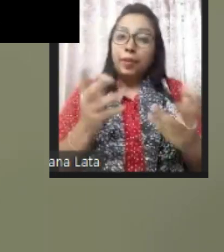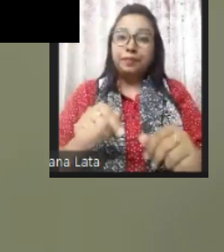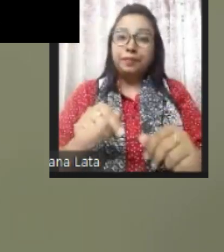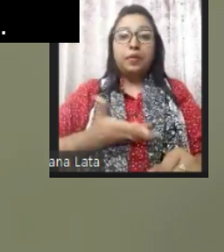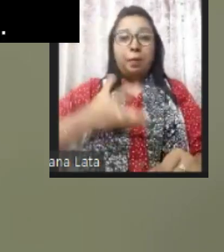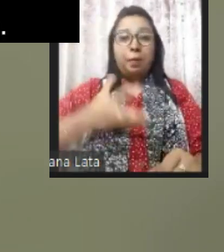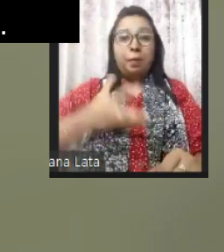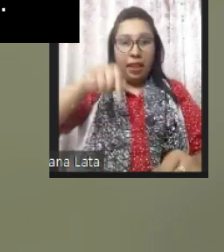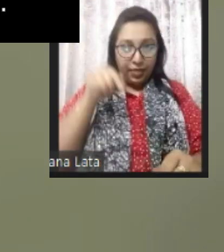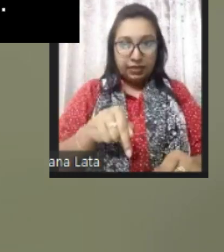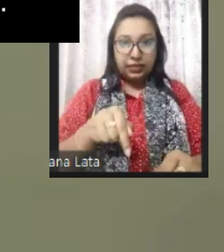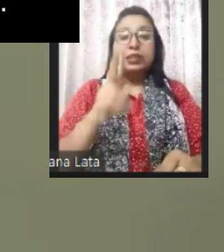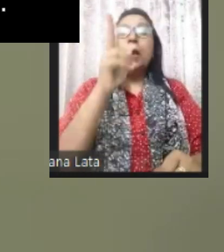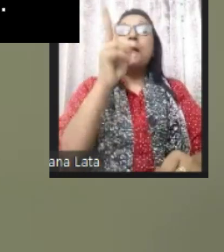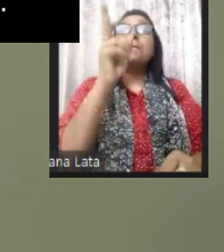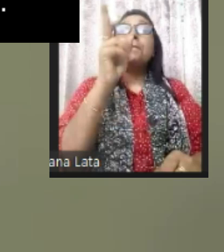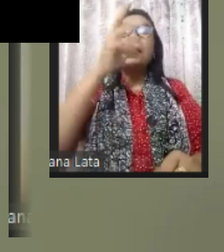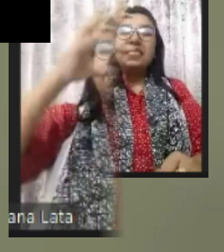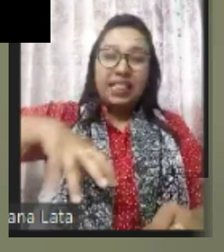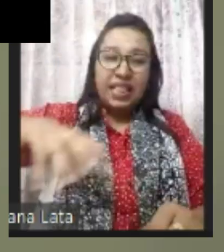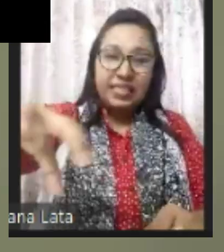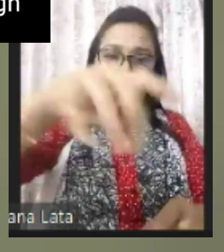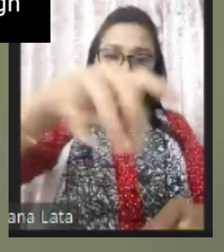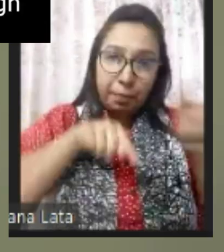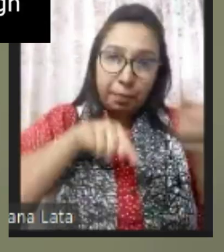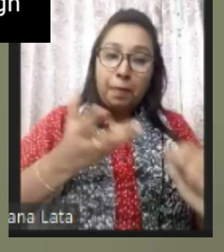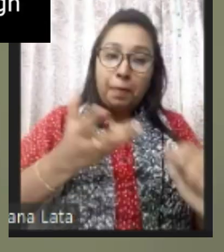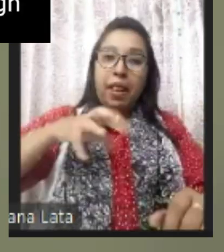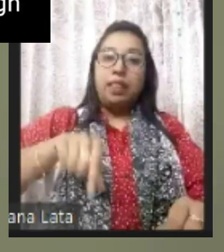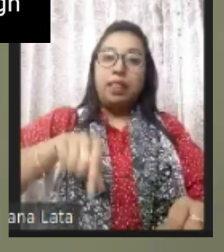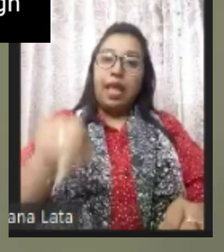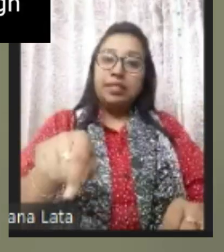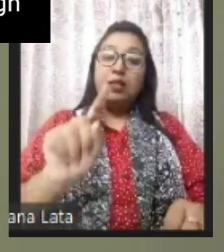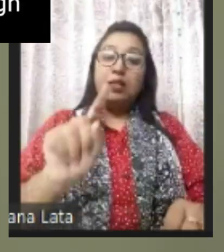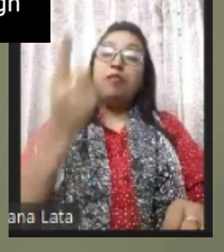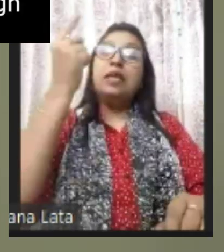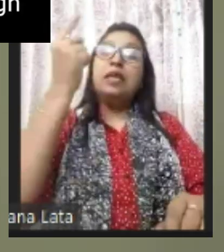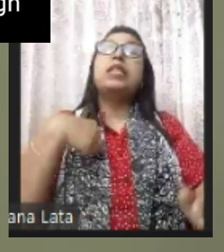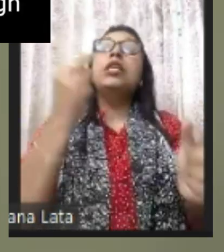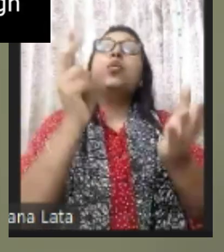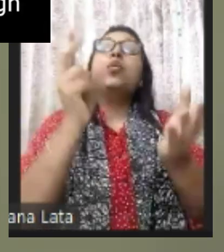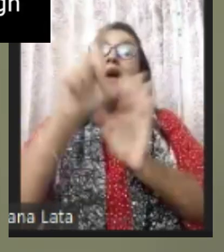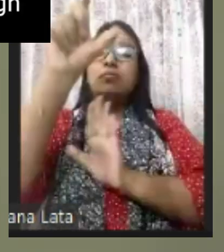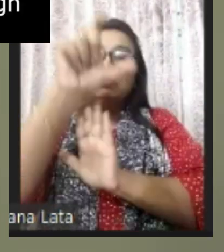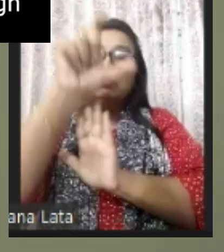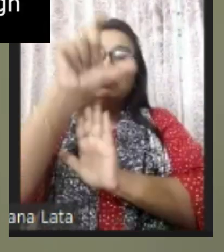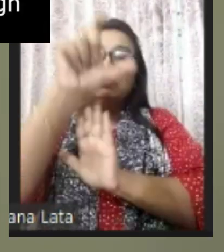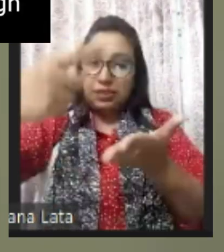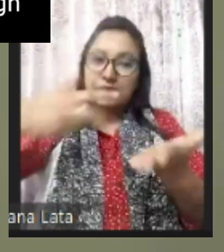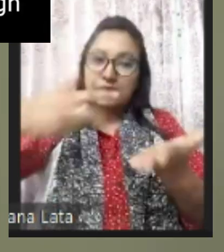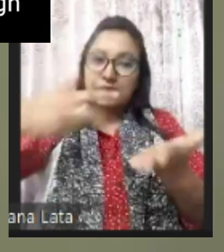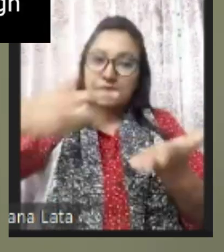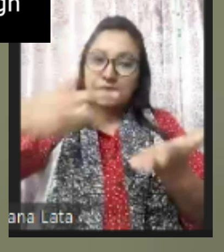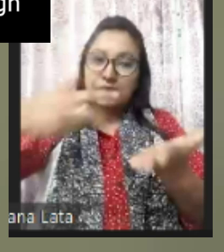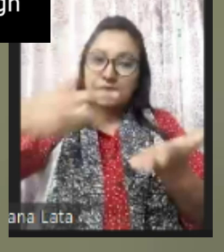20 countries to sign and ratify the UNCRPD. As per the Election Manifesto 2009 of